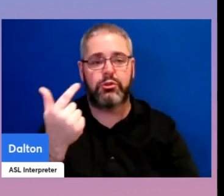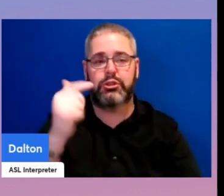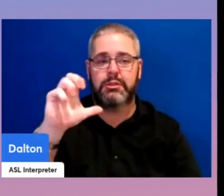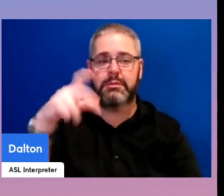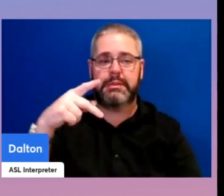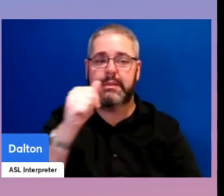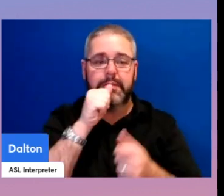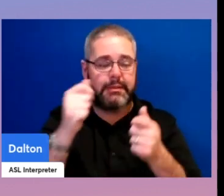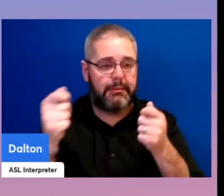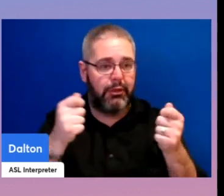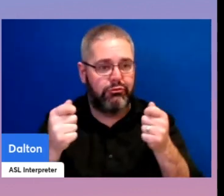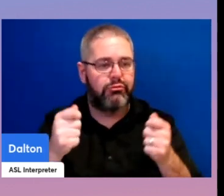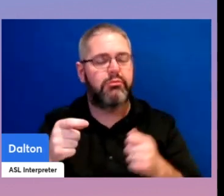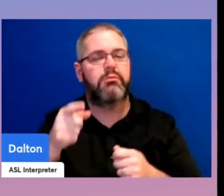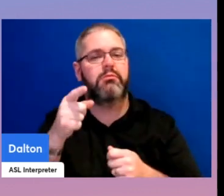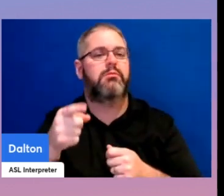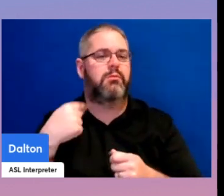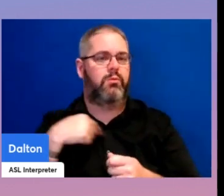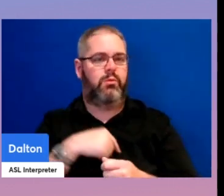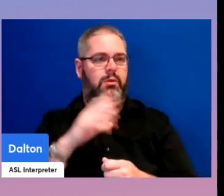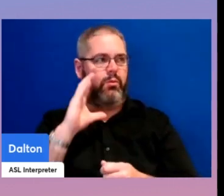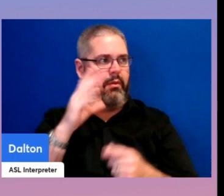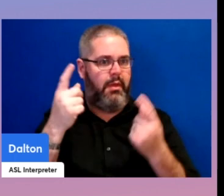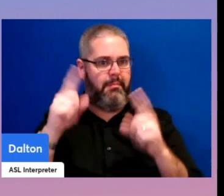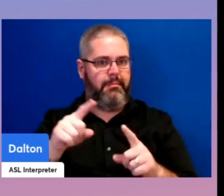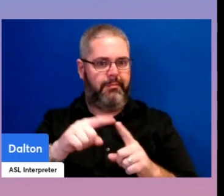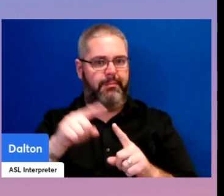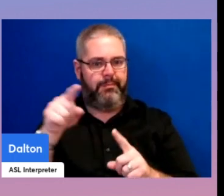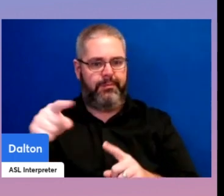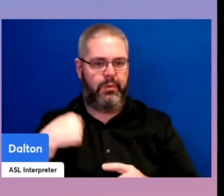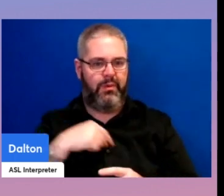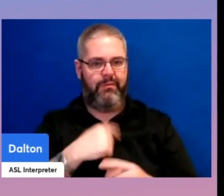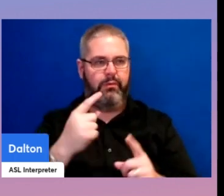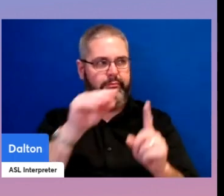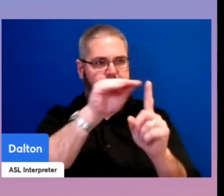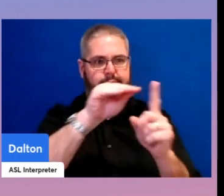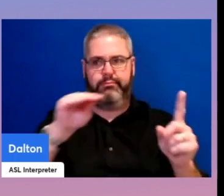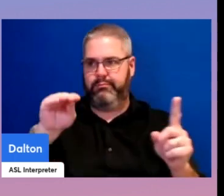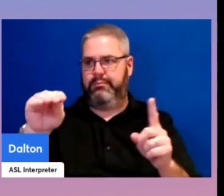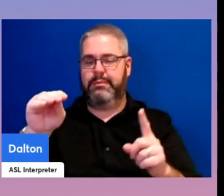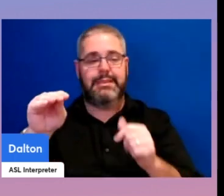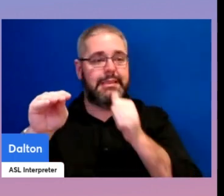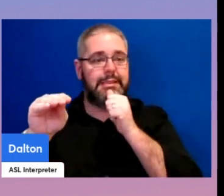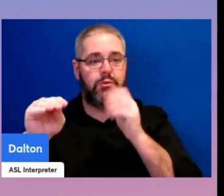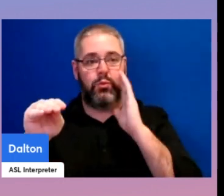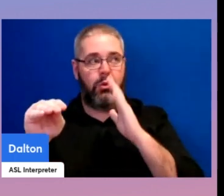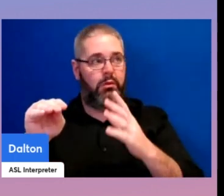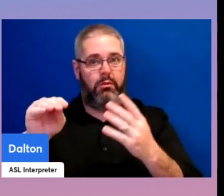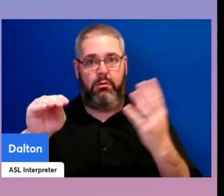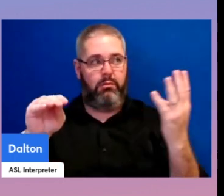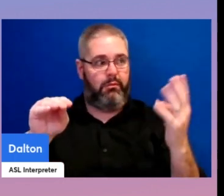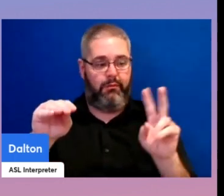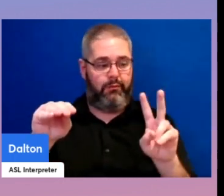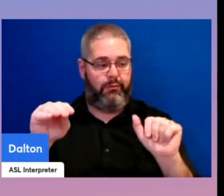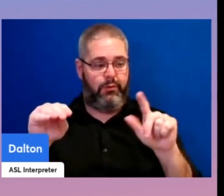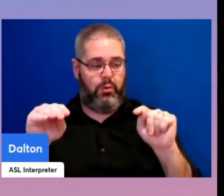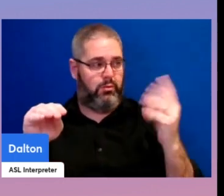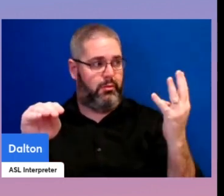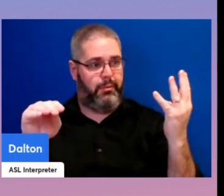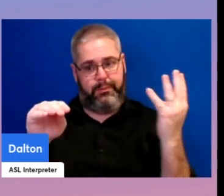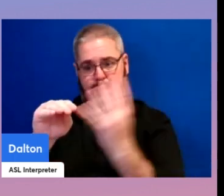those are essentially a destination or a placeholder where the secrets will be synchronized from Vault into that.